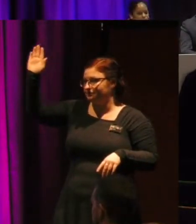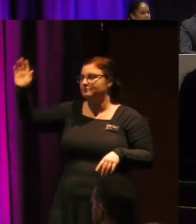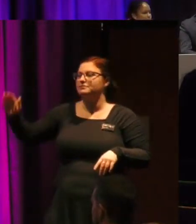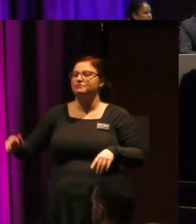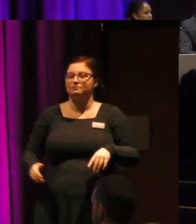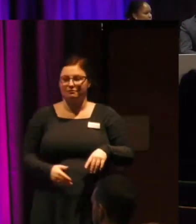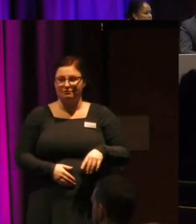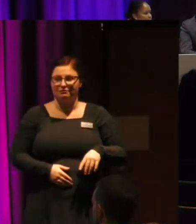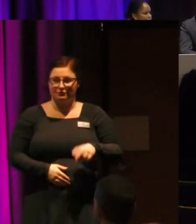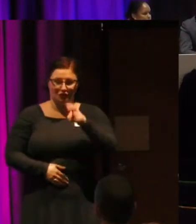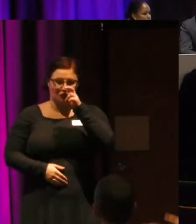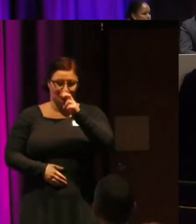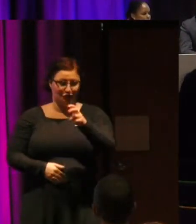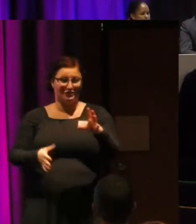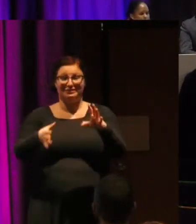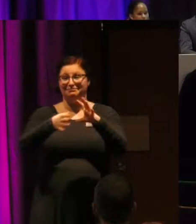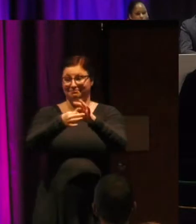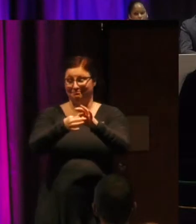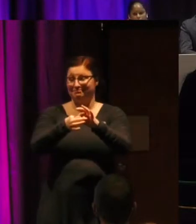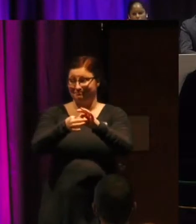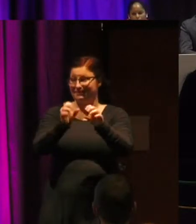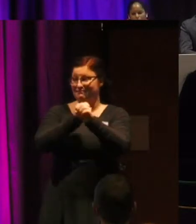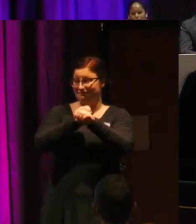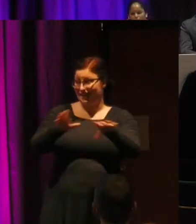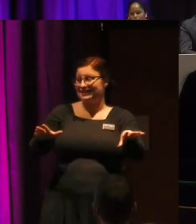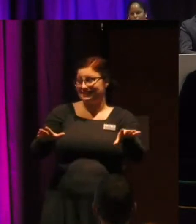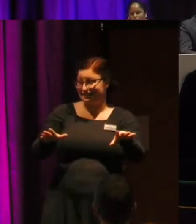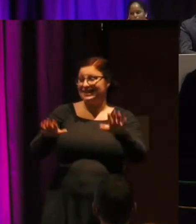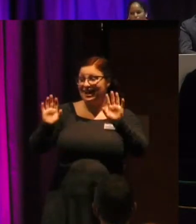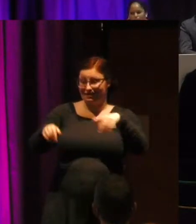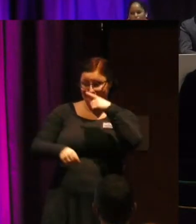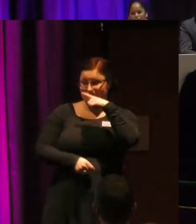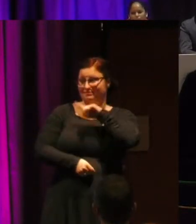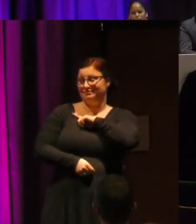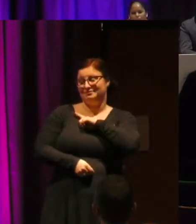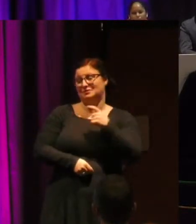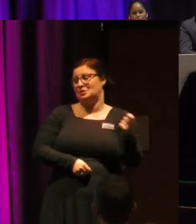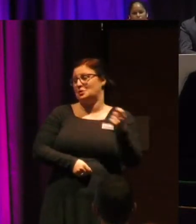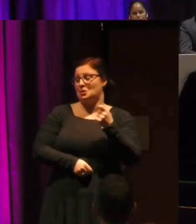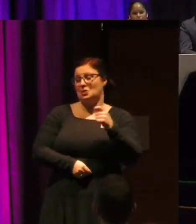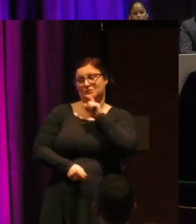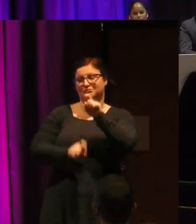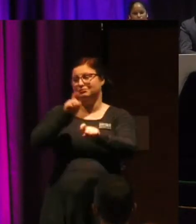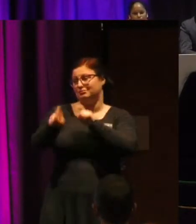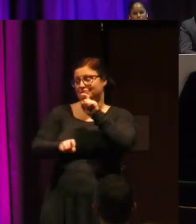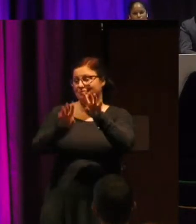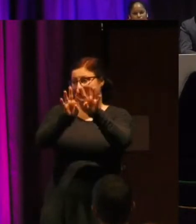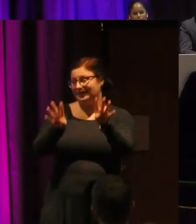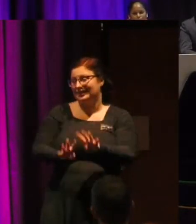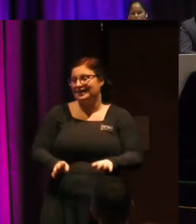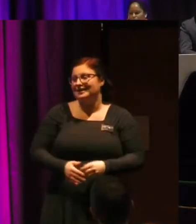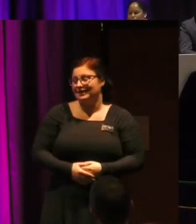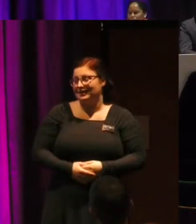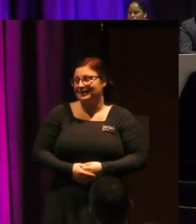So we can see the correlation between, I think most people have faced some kind of victimhood online.